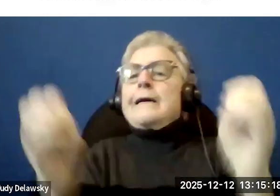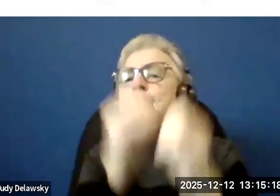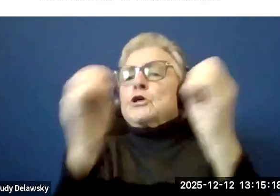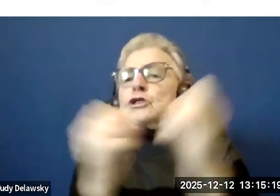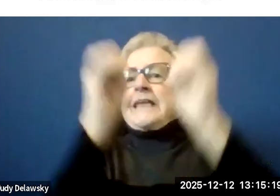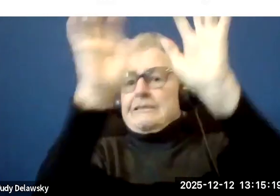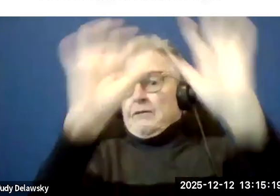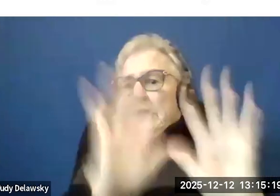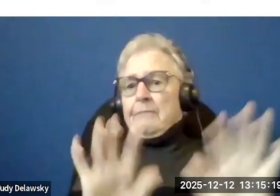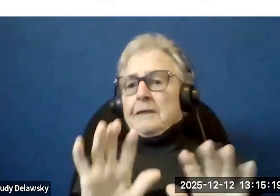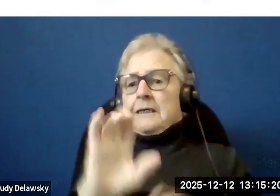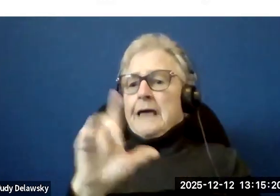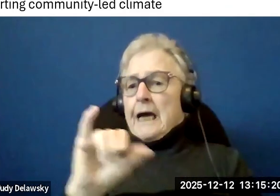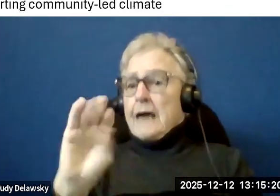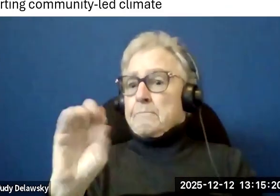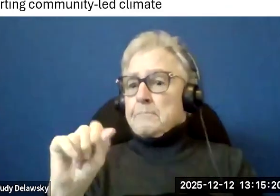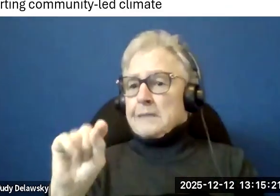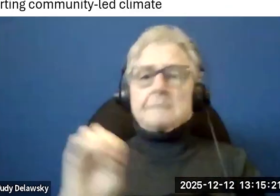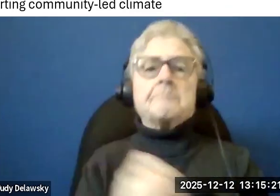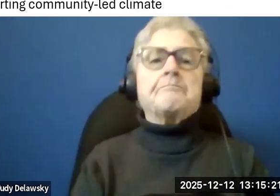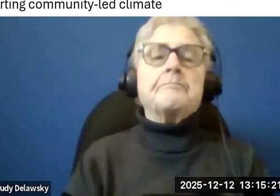Next slide, please.